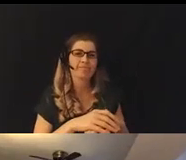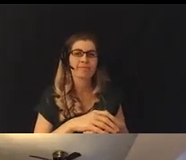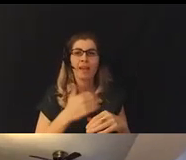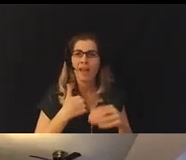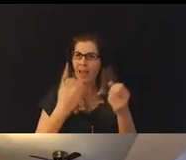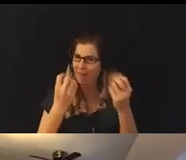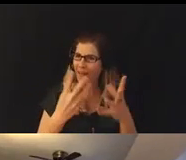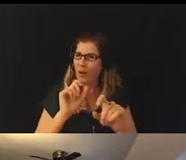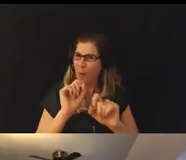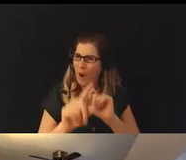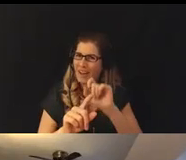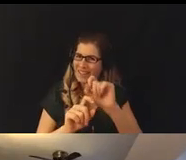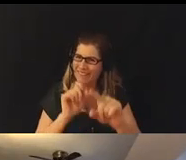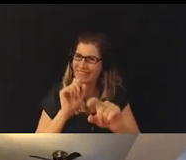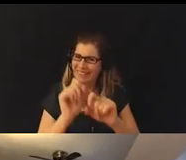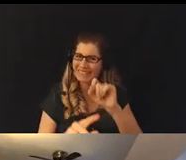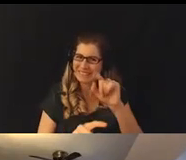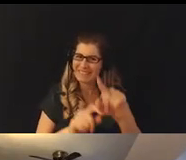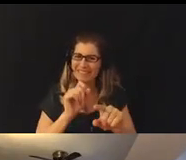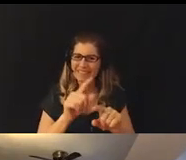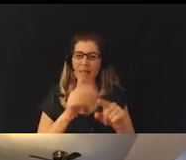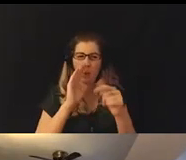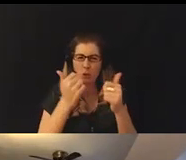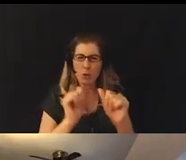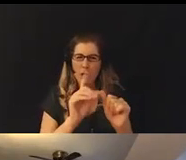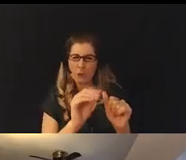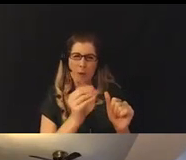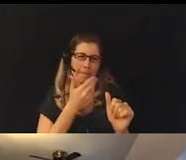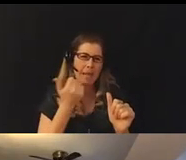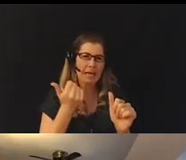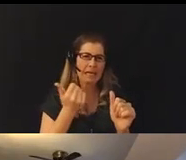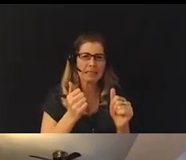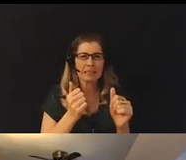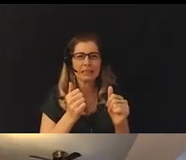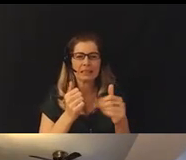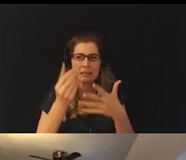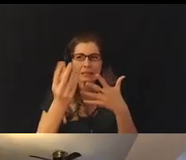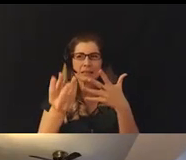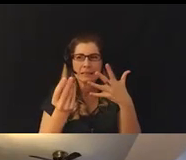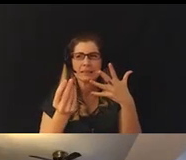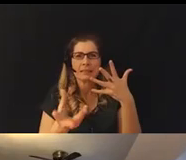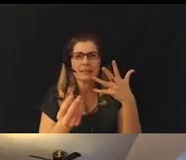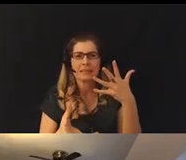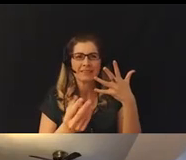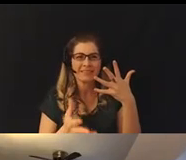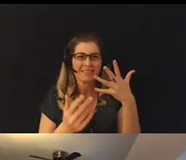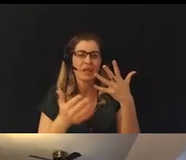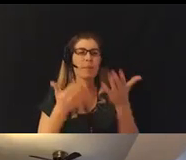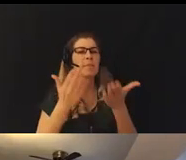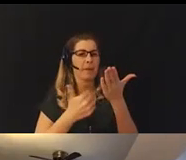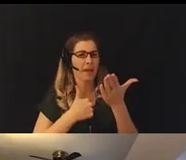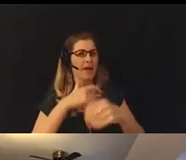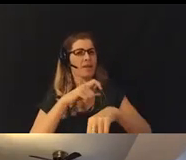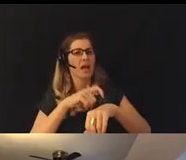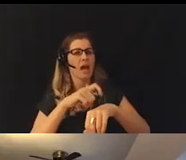questions that have come up in the chat along the way, so I'll try to do my best to give voice to some of them, and probably we'll have some time